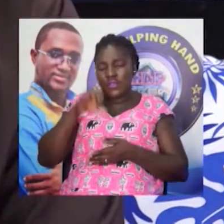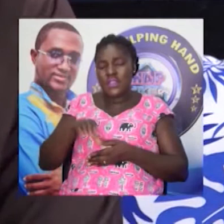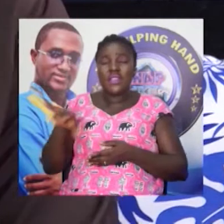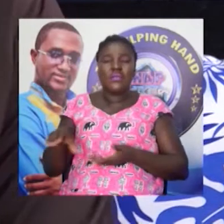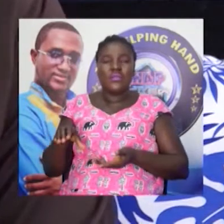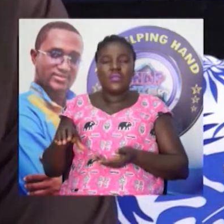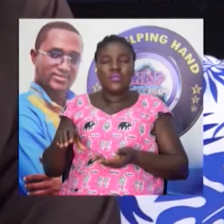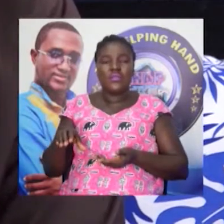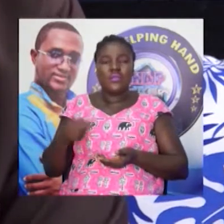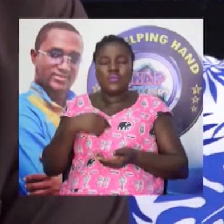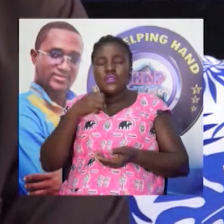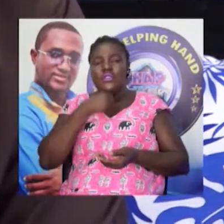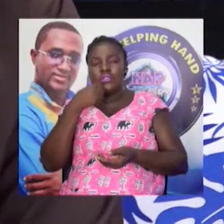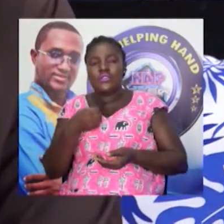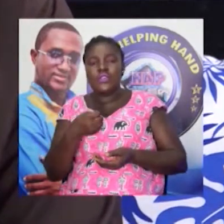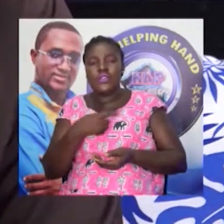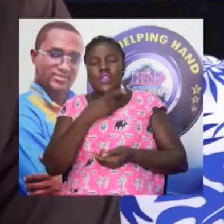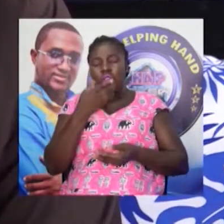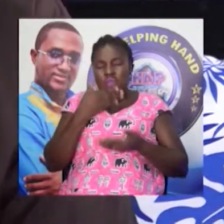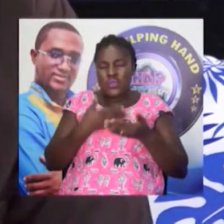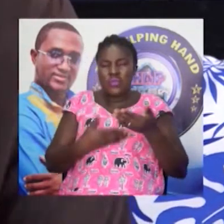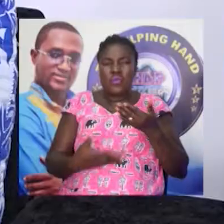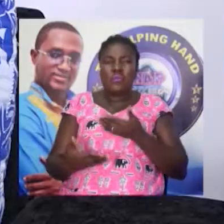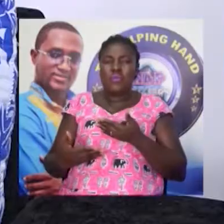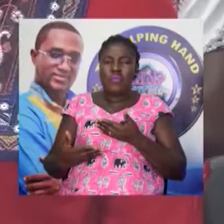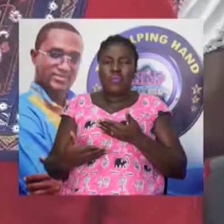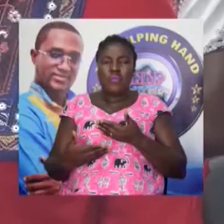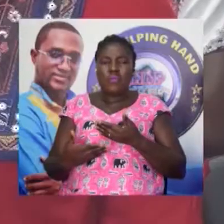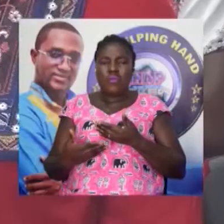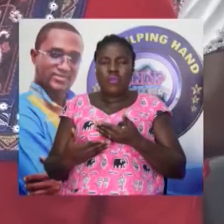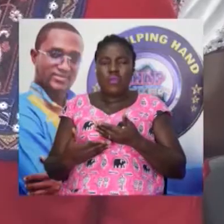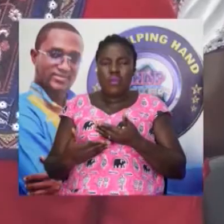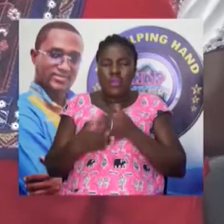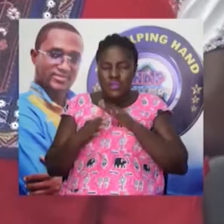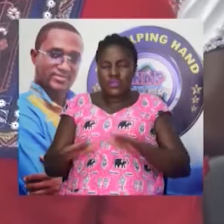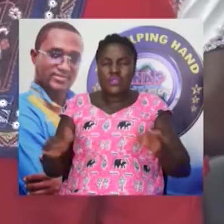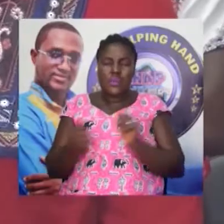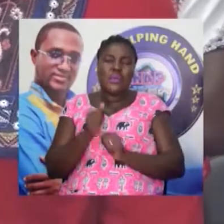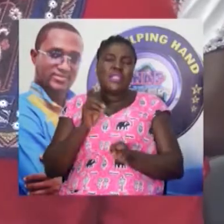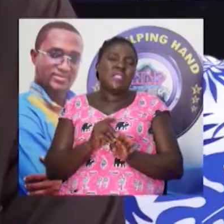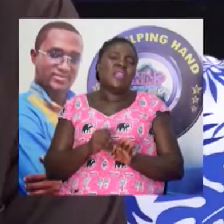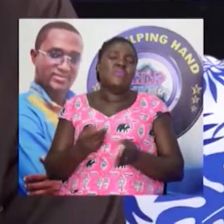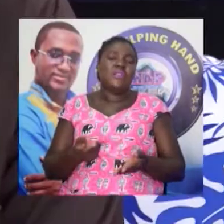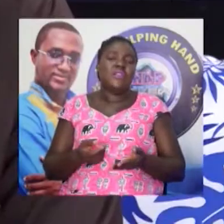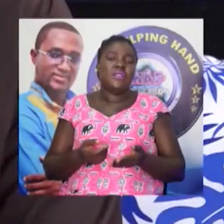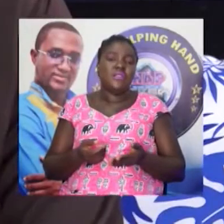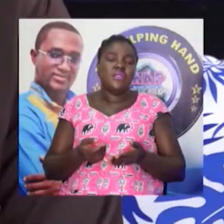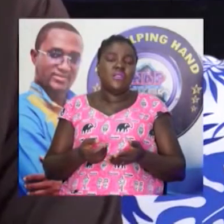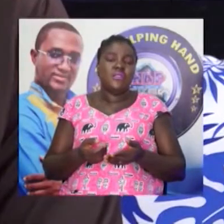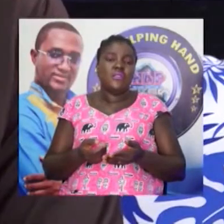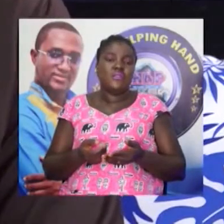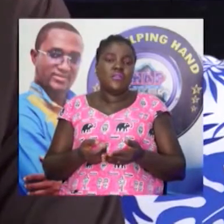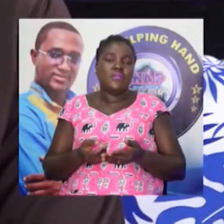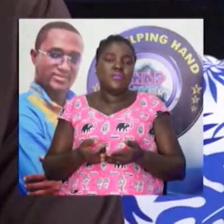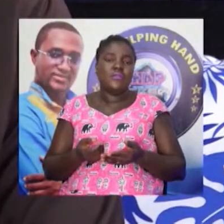very sure that you're going to give birth to children who have a disability. This is what he told me. Yes. I said, well, I don't have to